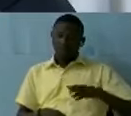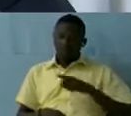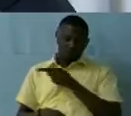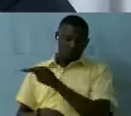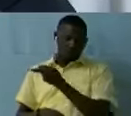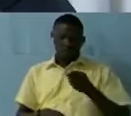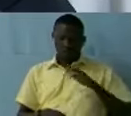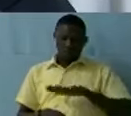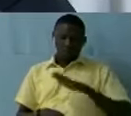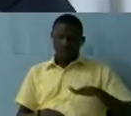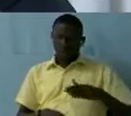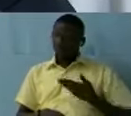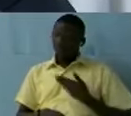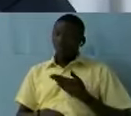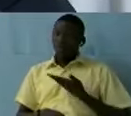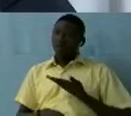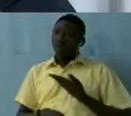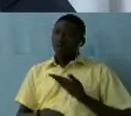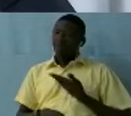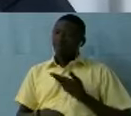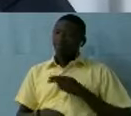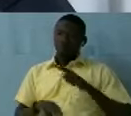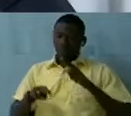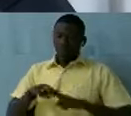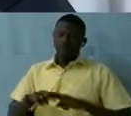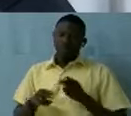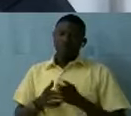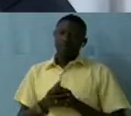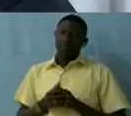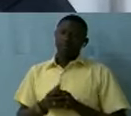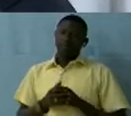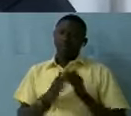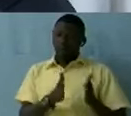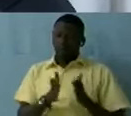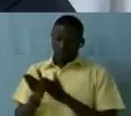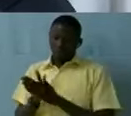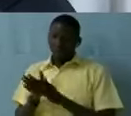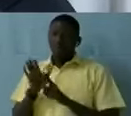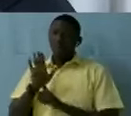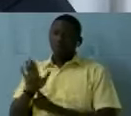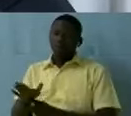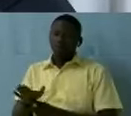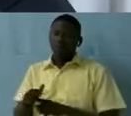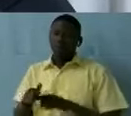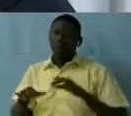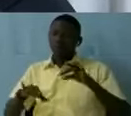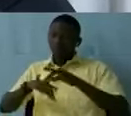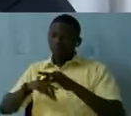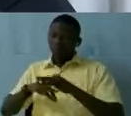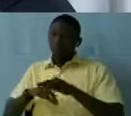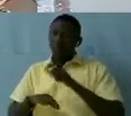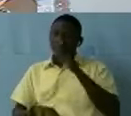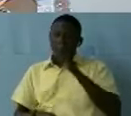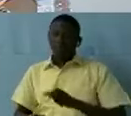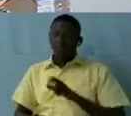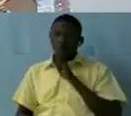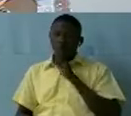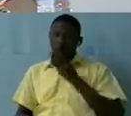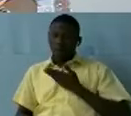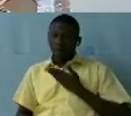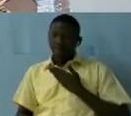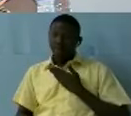infected. And also, if you are married to someone who has HIV,